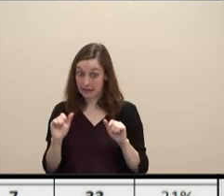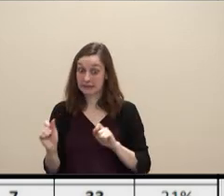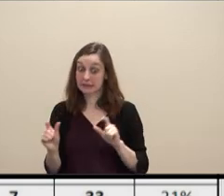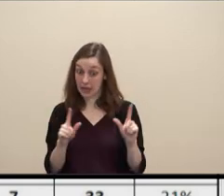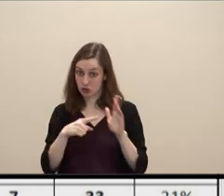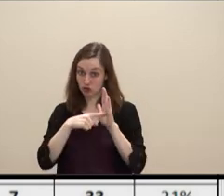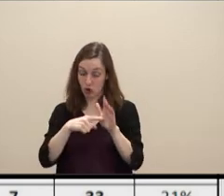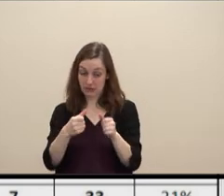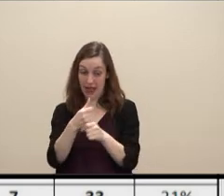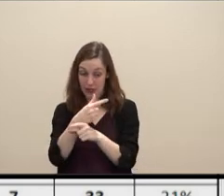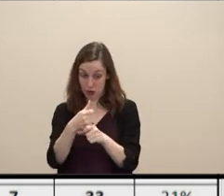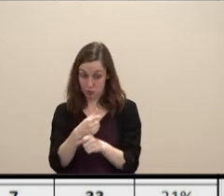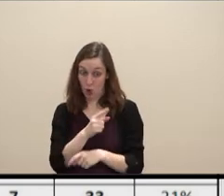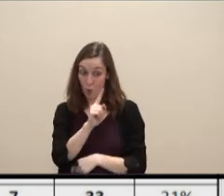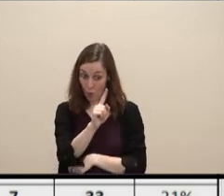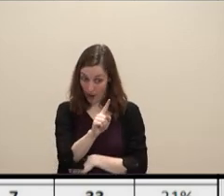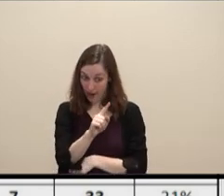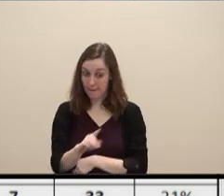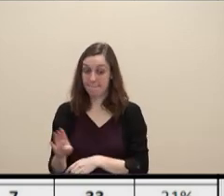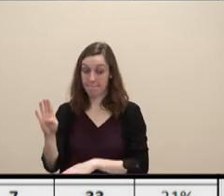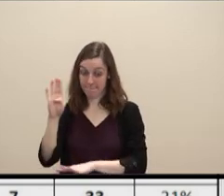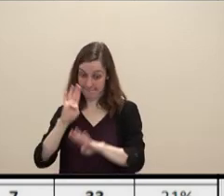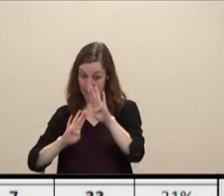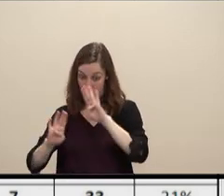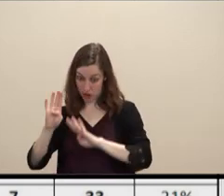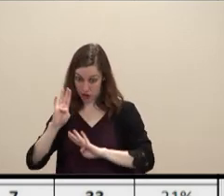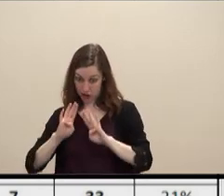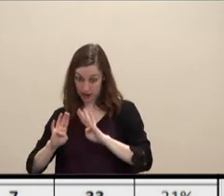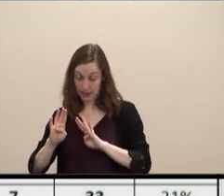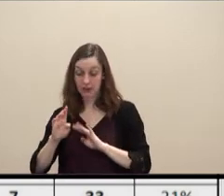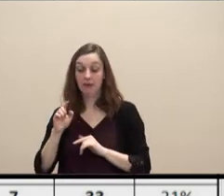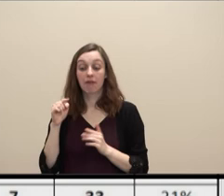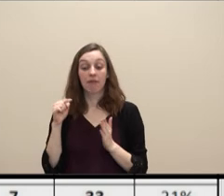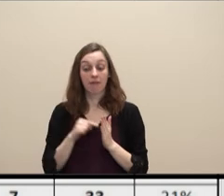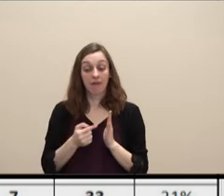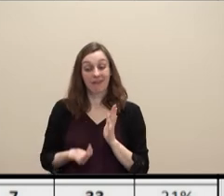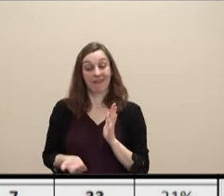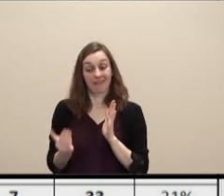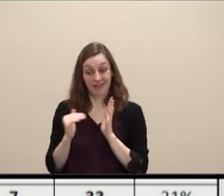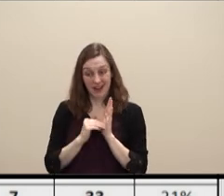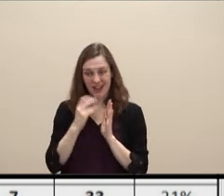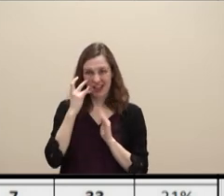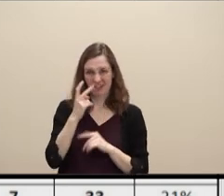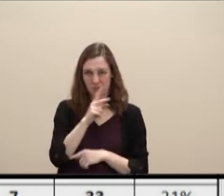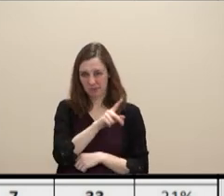is Algebra 1 and Biology. And on those, again, all